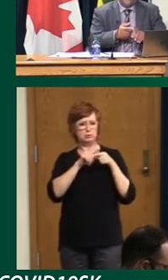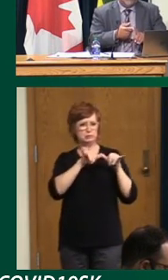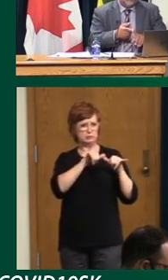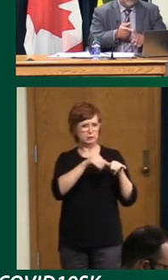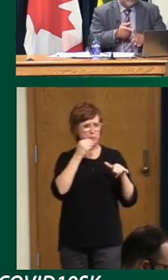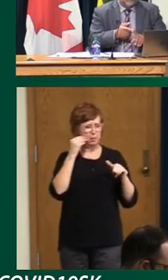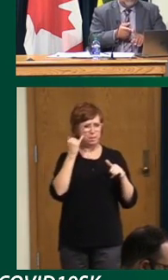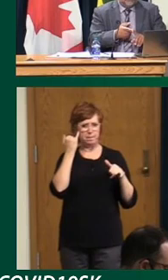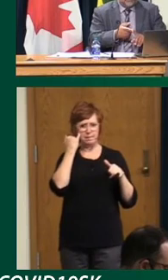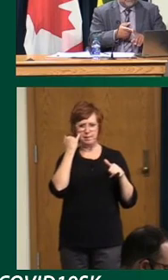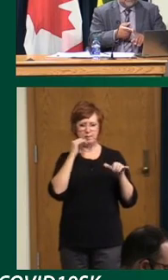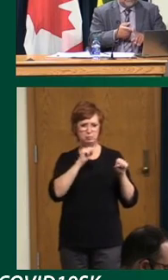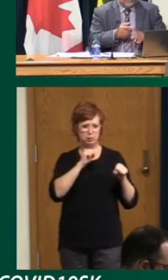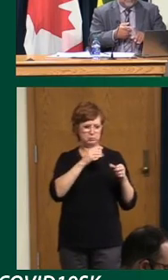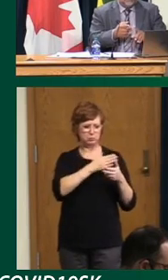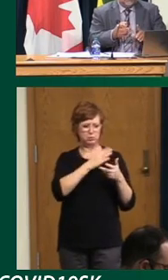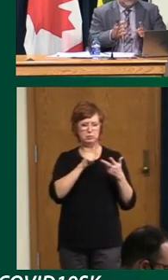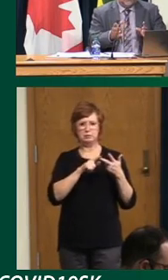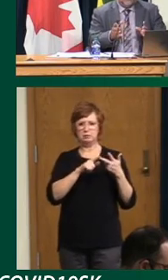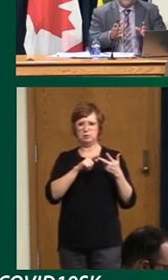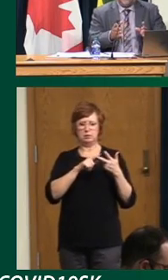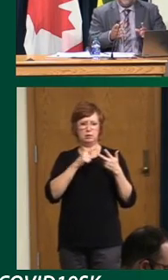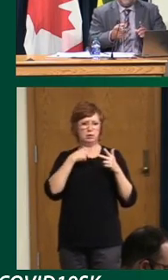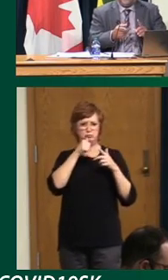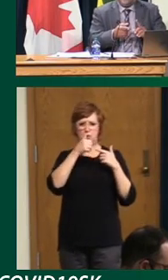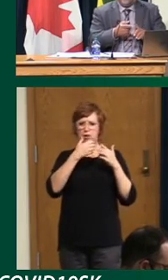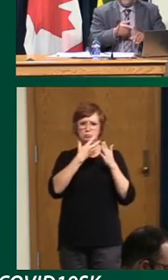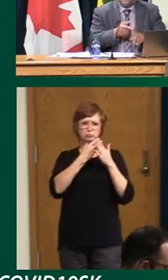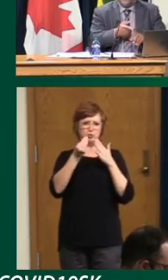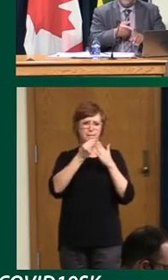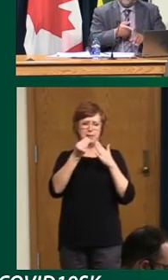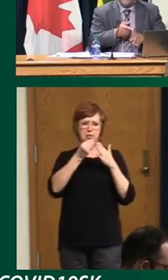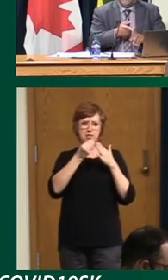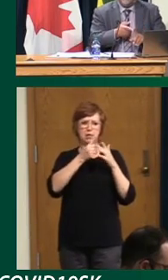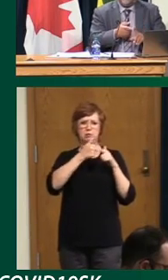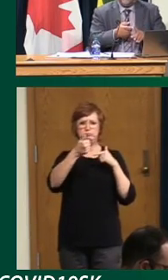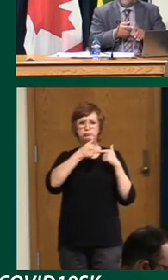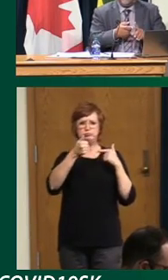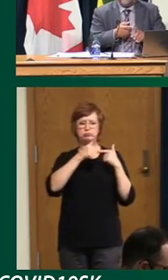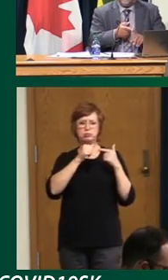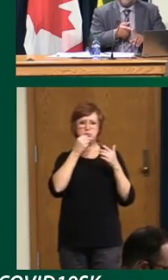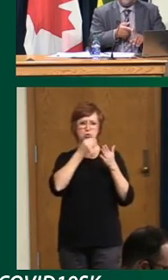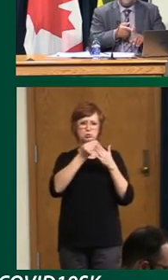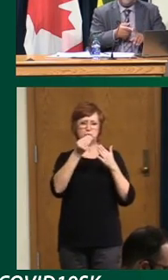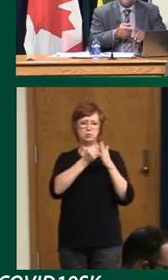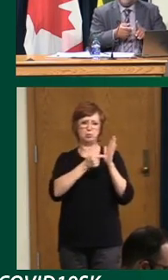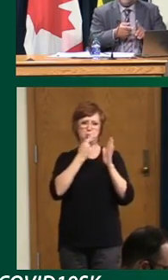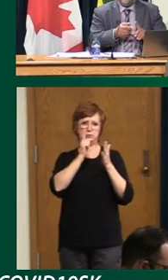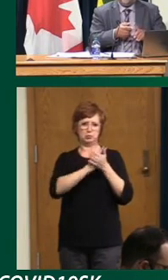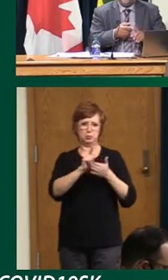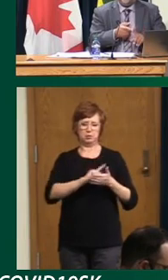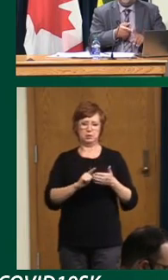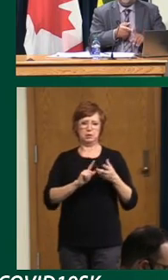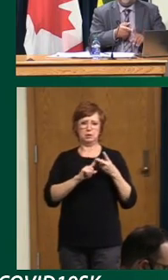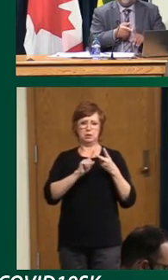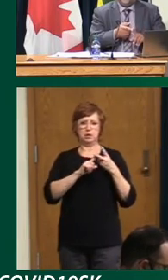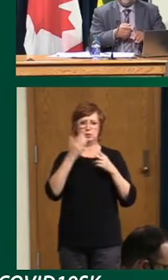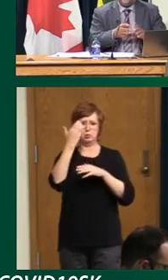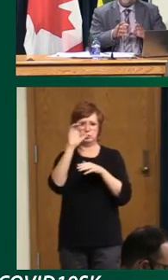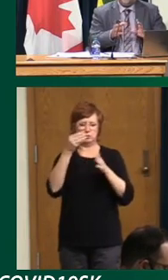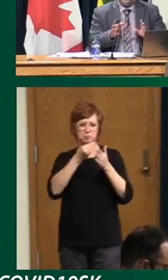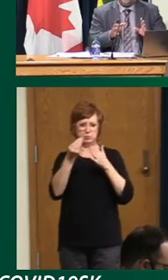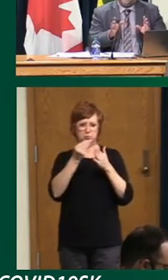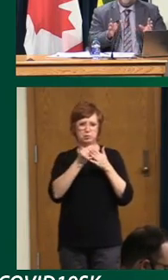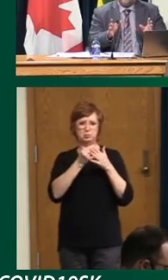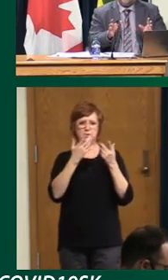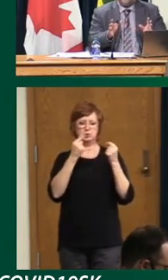in a very dedicated way. If you're going shopping, try to go once a week. Grocery shopping, just one person. If you're doing Christmas shopping,